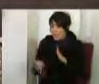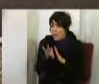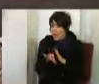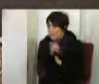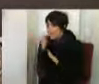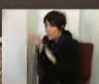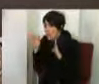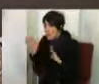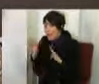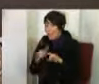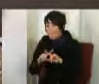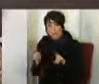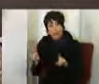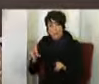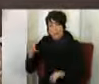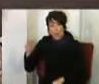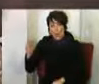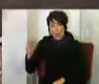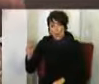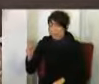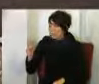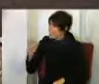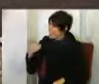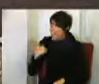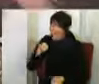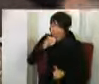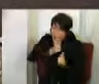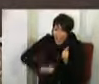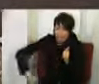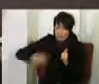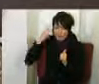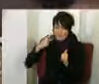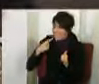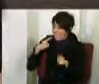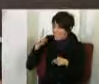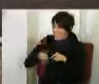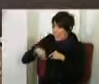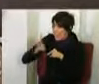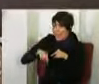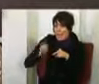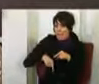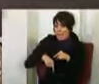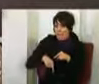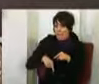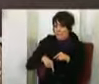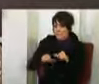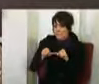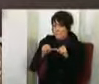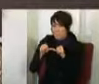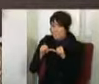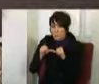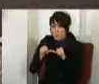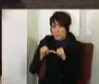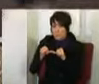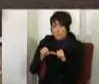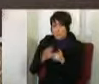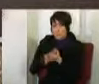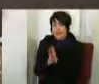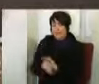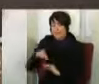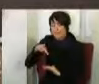done something different, had every reason to excuse themselves from being pioneers in the world,